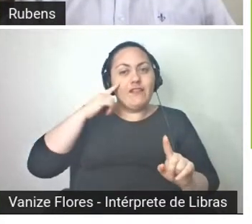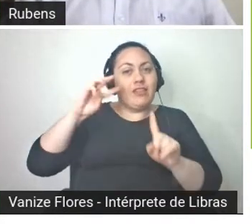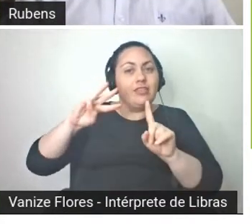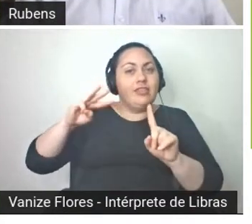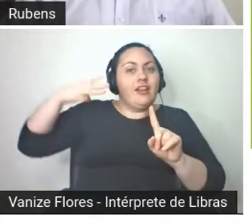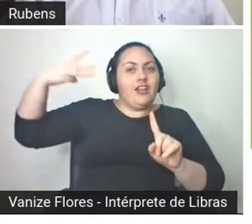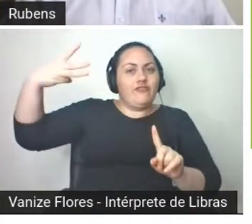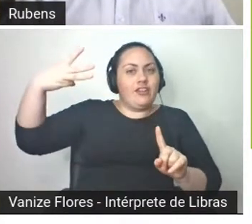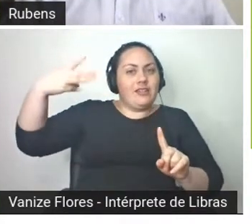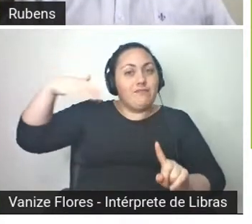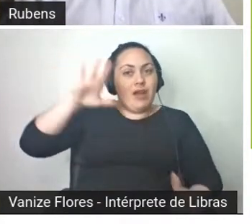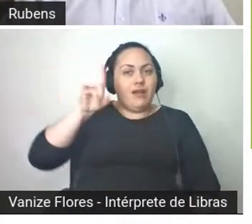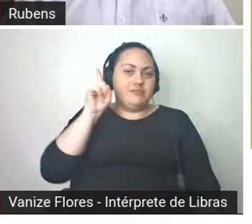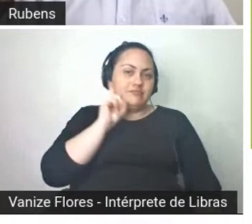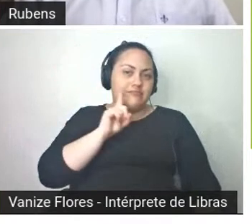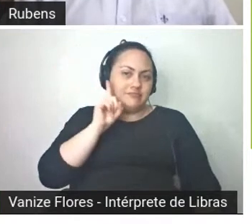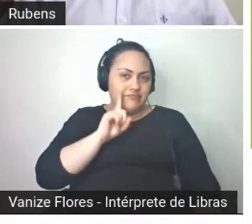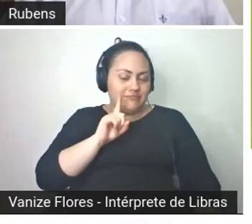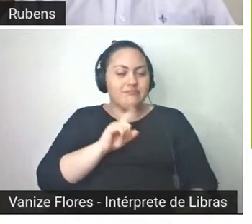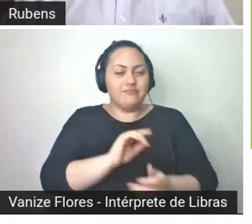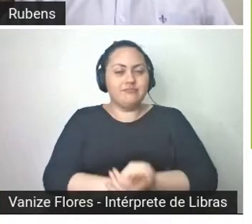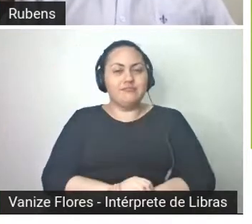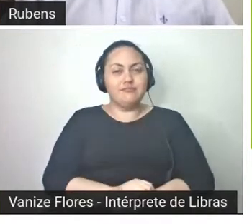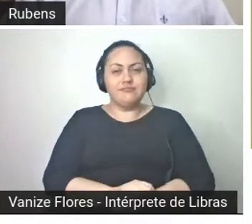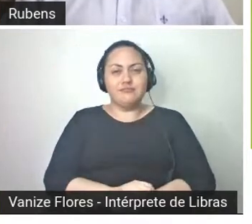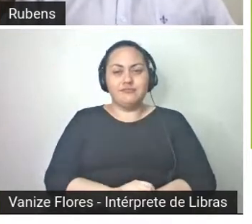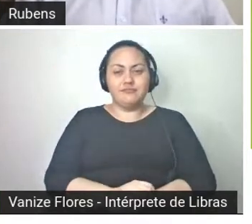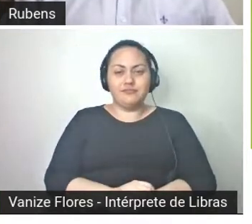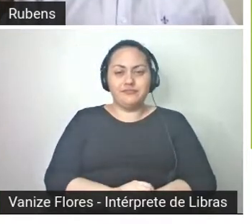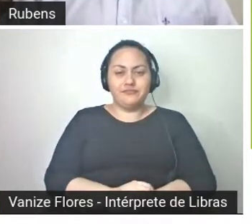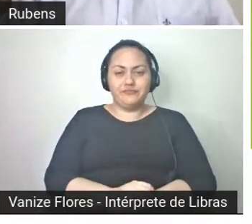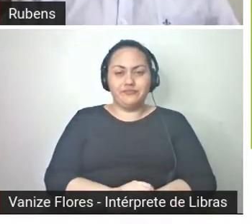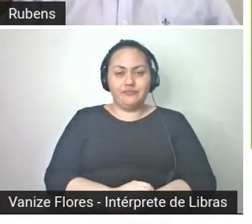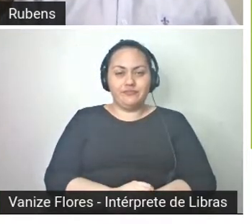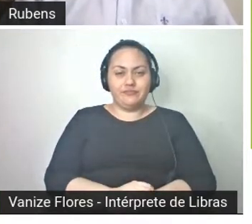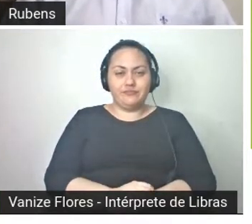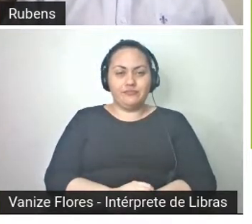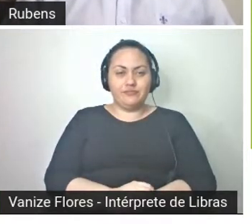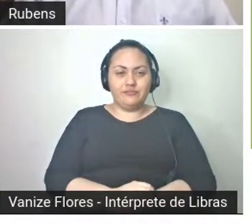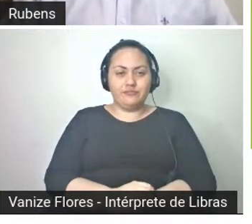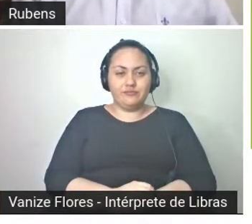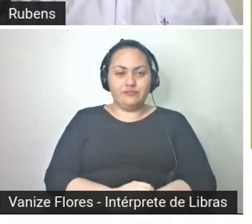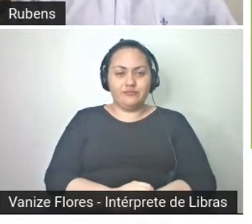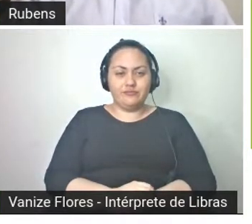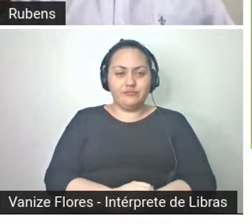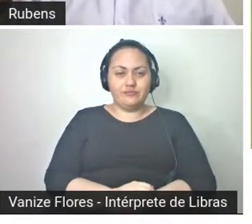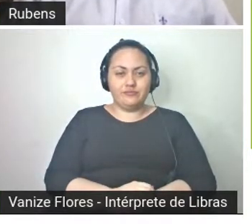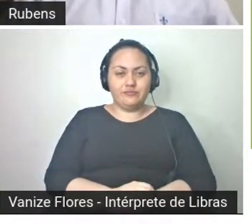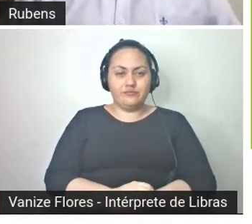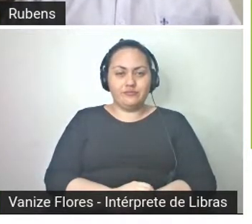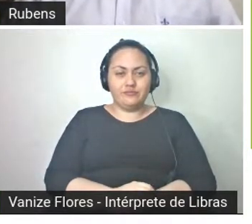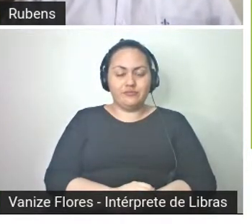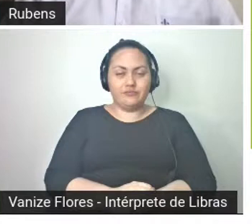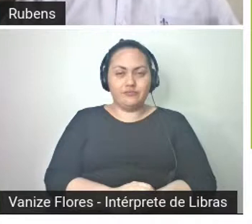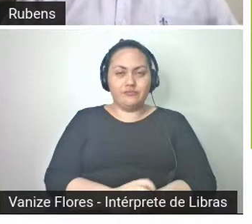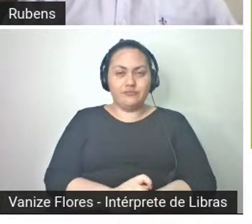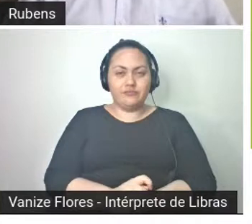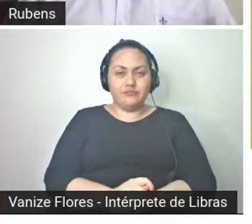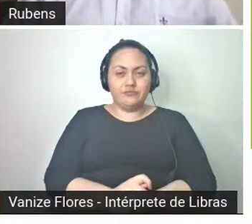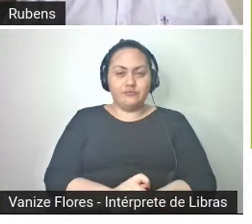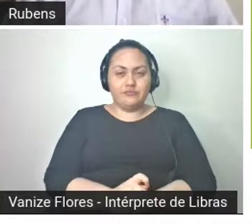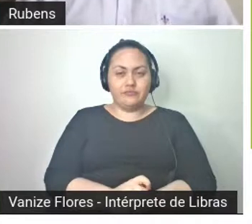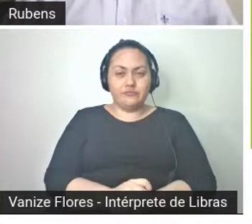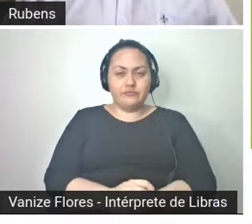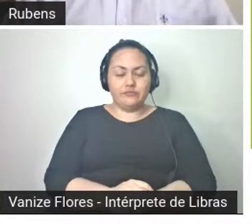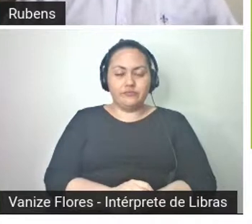vezes mais. Yeah, when it comes to this finance or the money they spend with students in